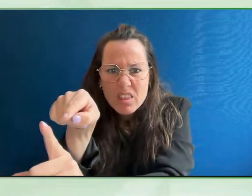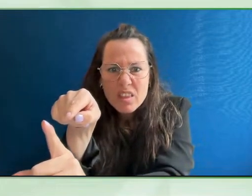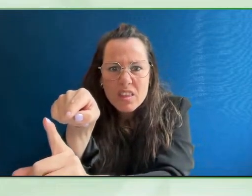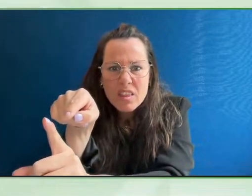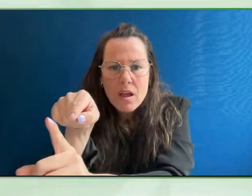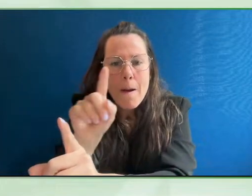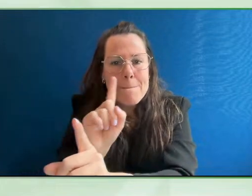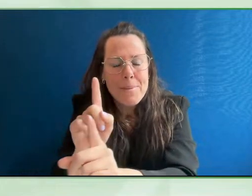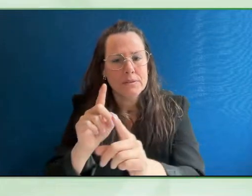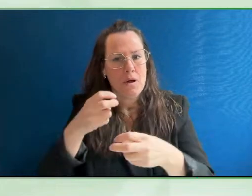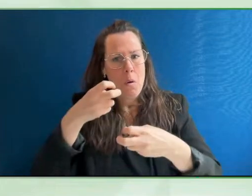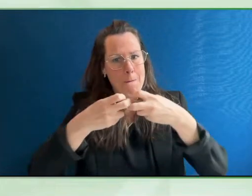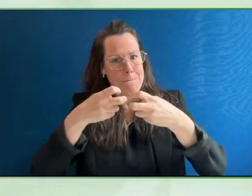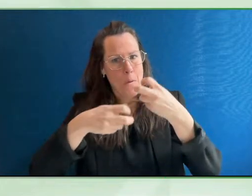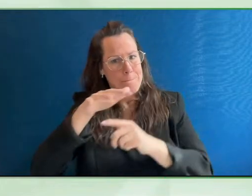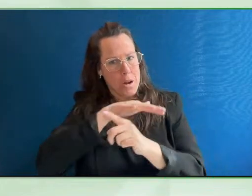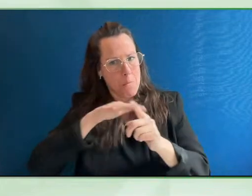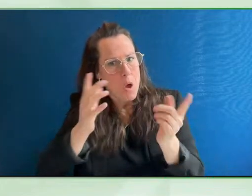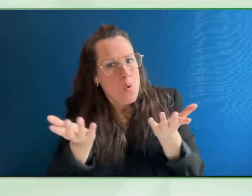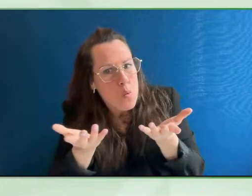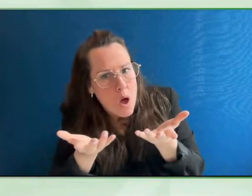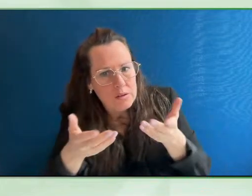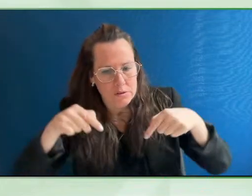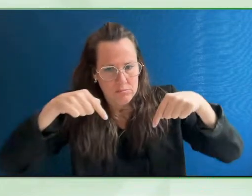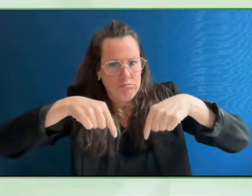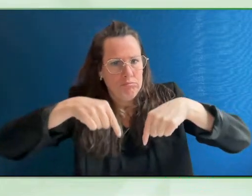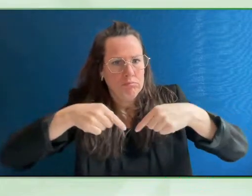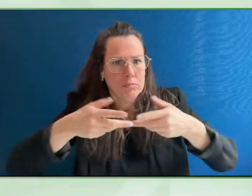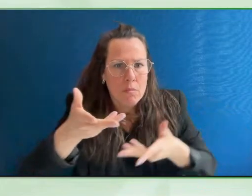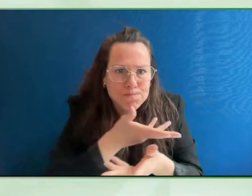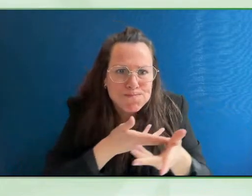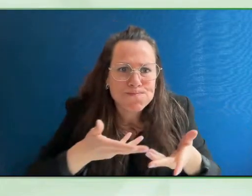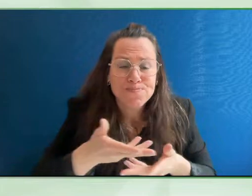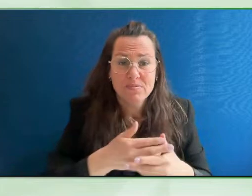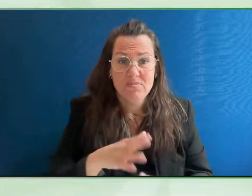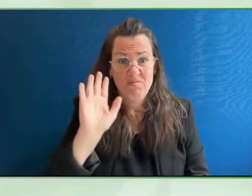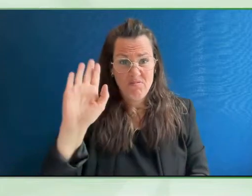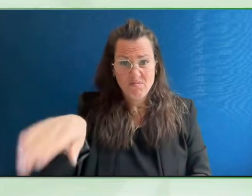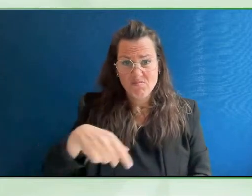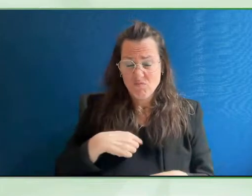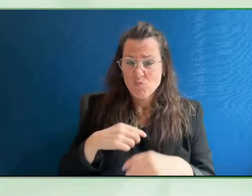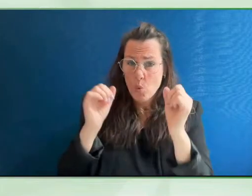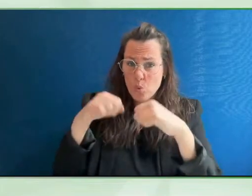learn about what we do and join us, join the movement. Thank you so much, Christopher. Thank you very much.